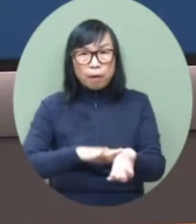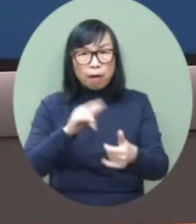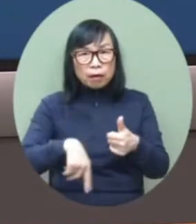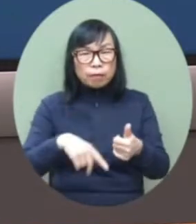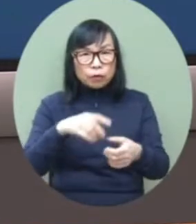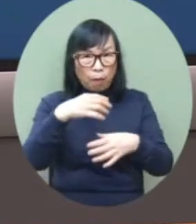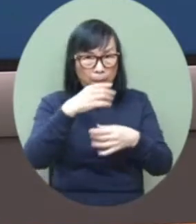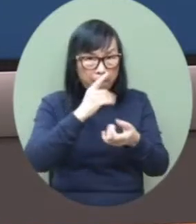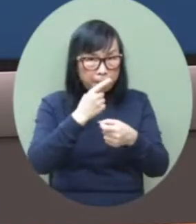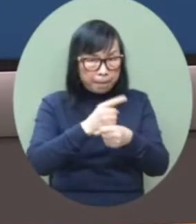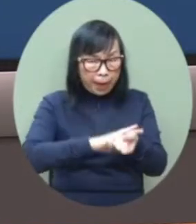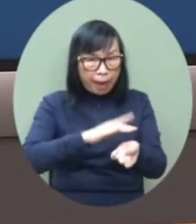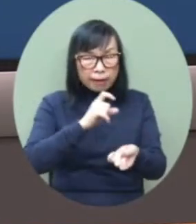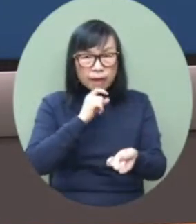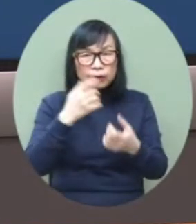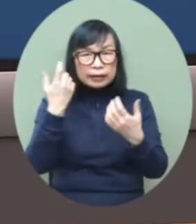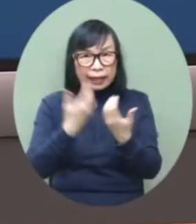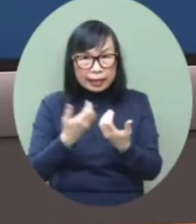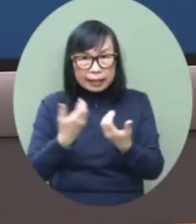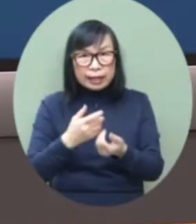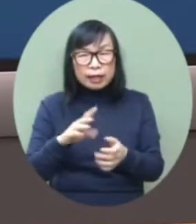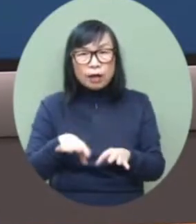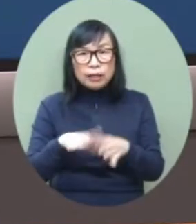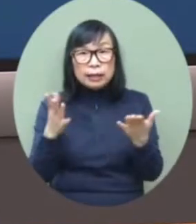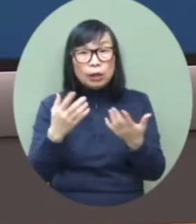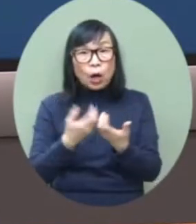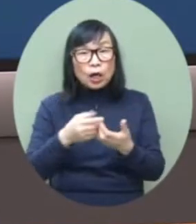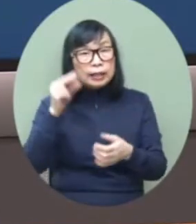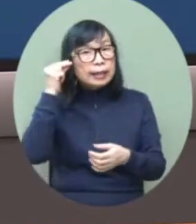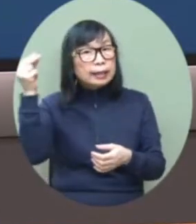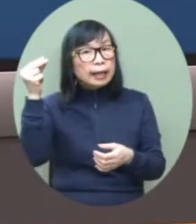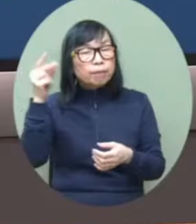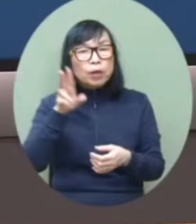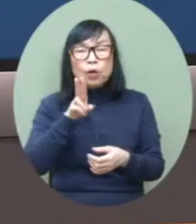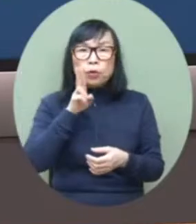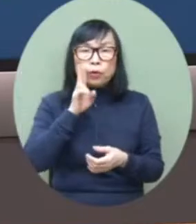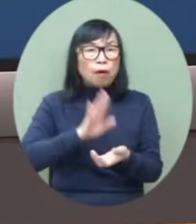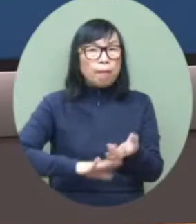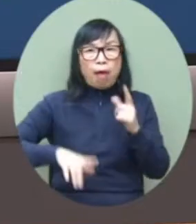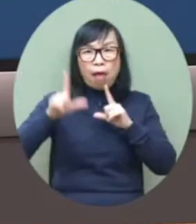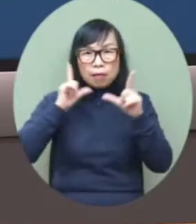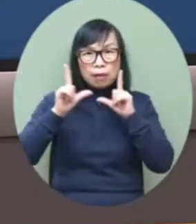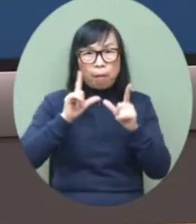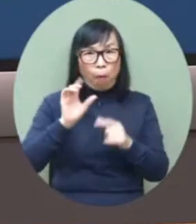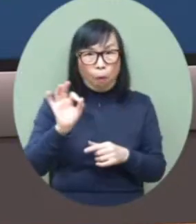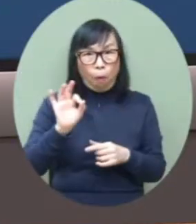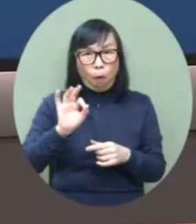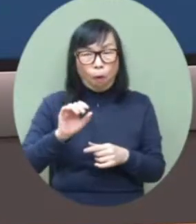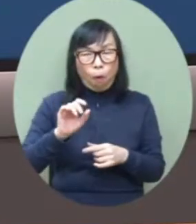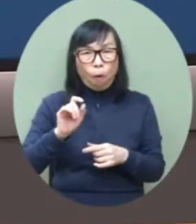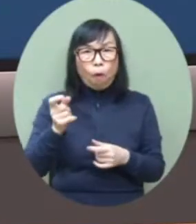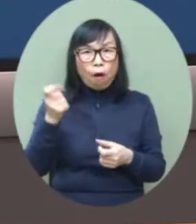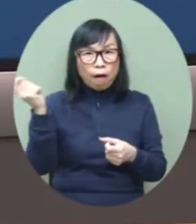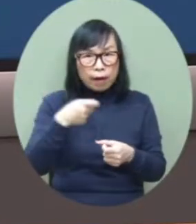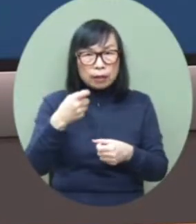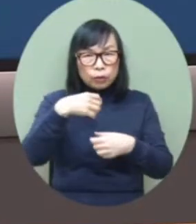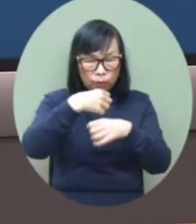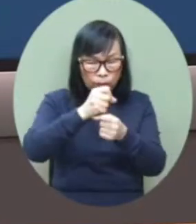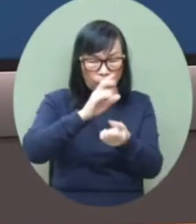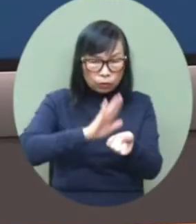criteria. So when patients are confirmed positive, starting from the confirmation